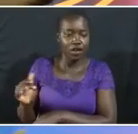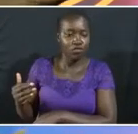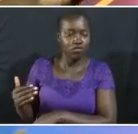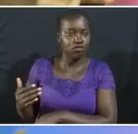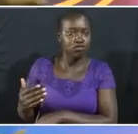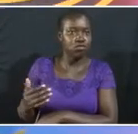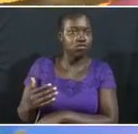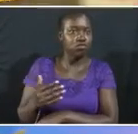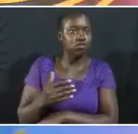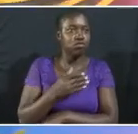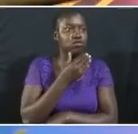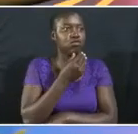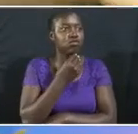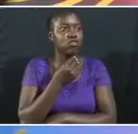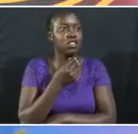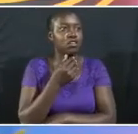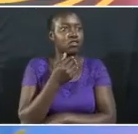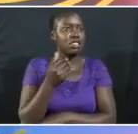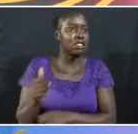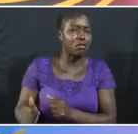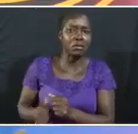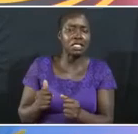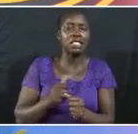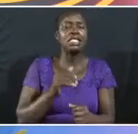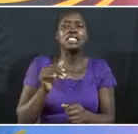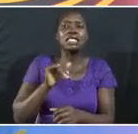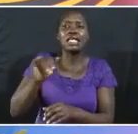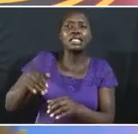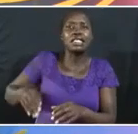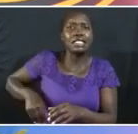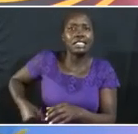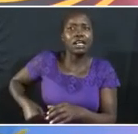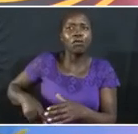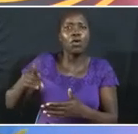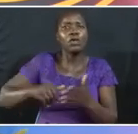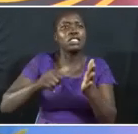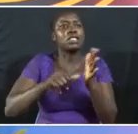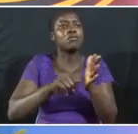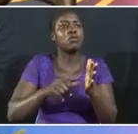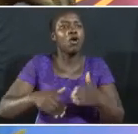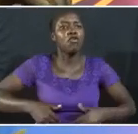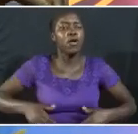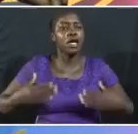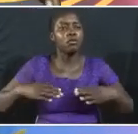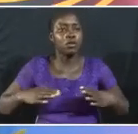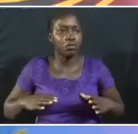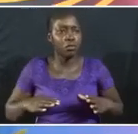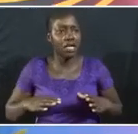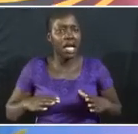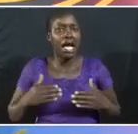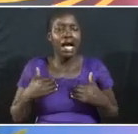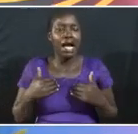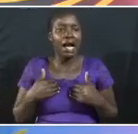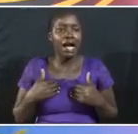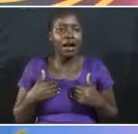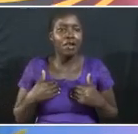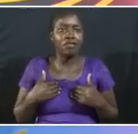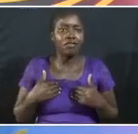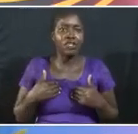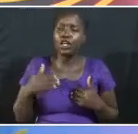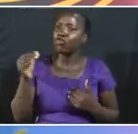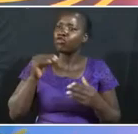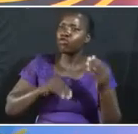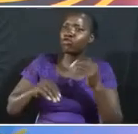for the father for some agreed years. And that is what Jacob did. But what is the problem of our young people having to